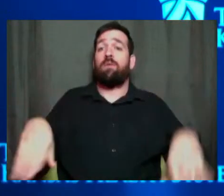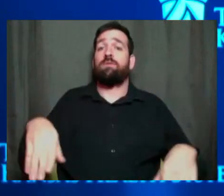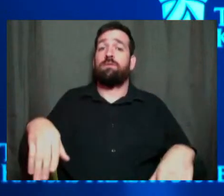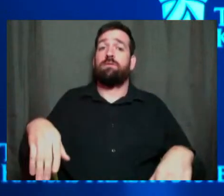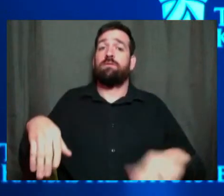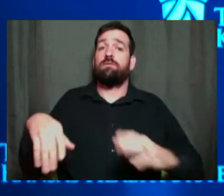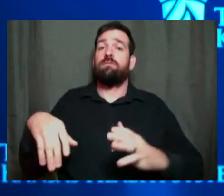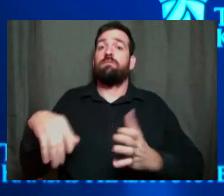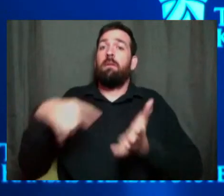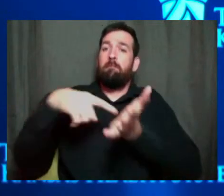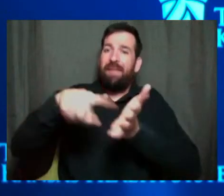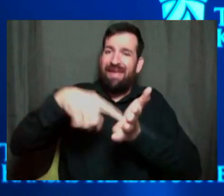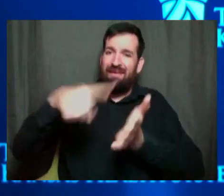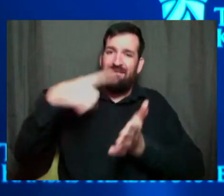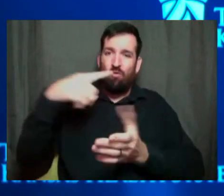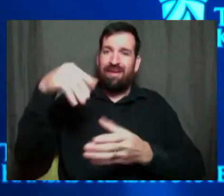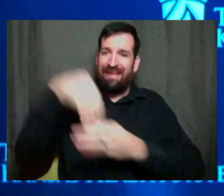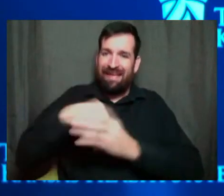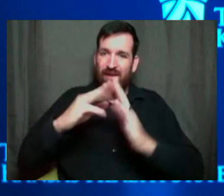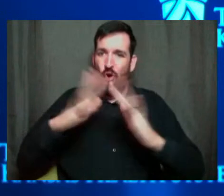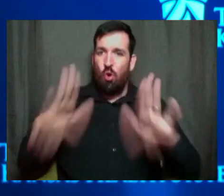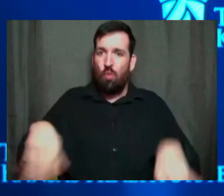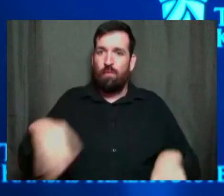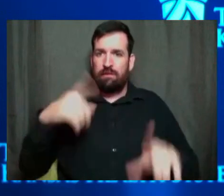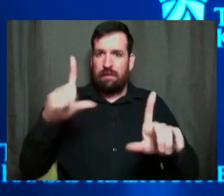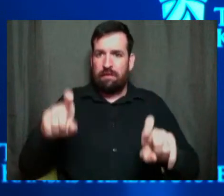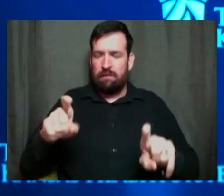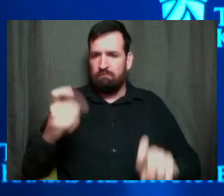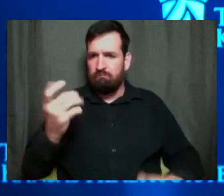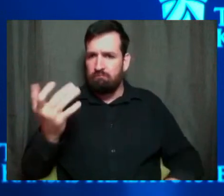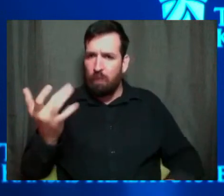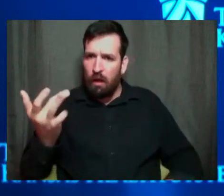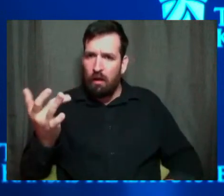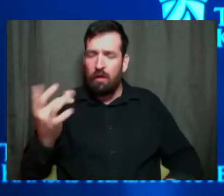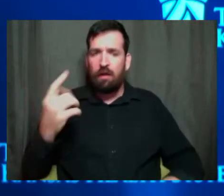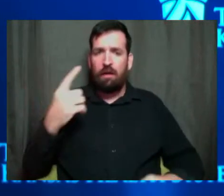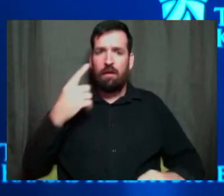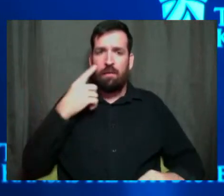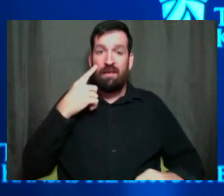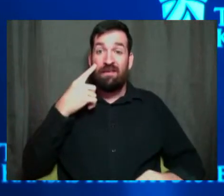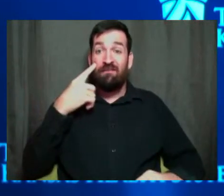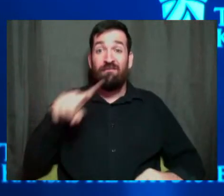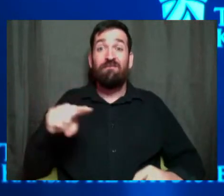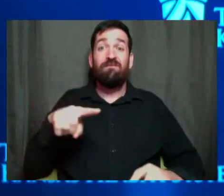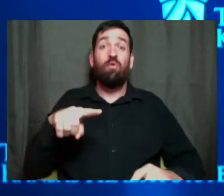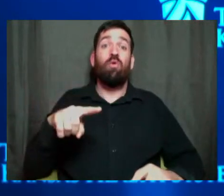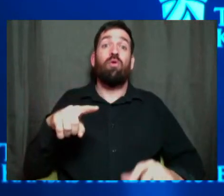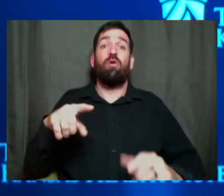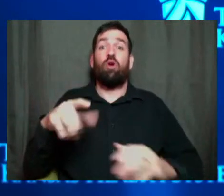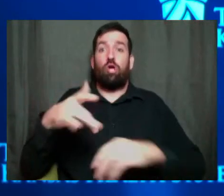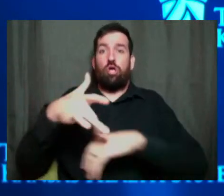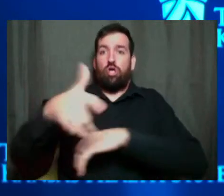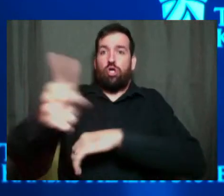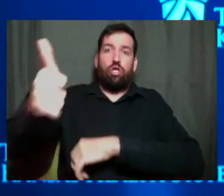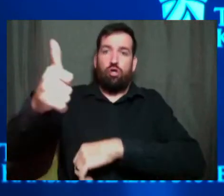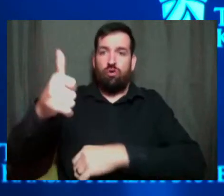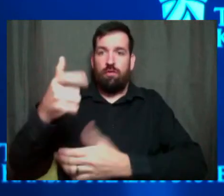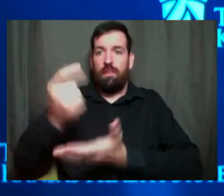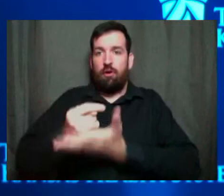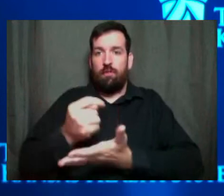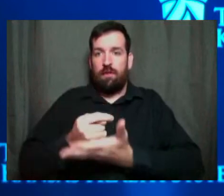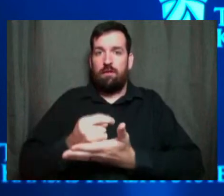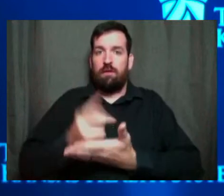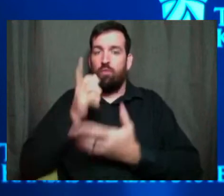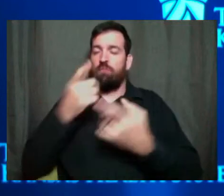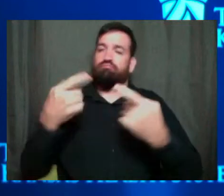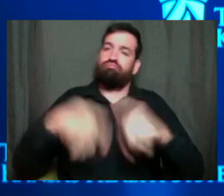testing. That's an interesting twist. Why are we going to pay for in-home testing? I think it's in order to get people into early therapy. I think that's going to go in conjunction with the Pfizer thing.